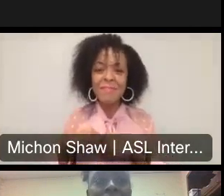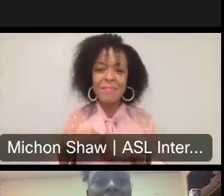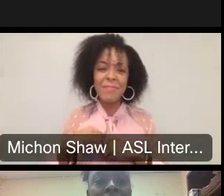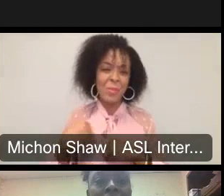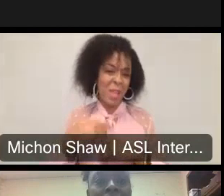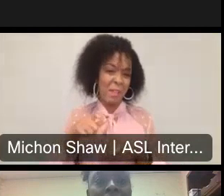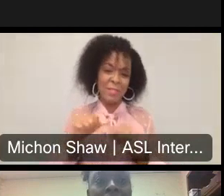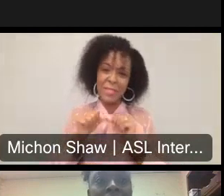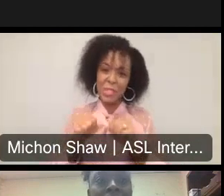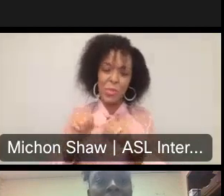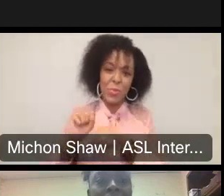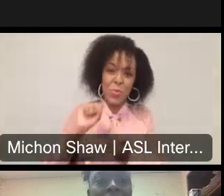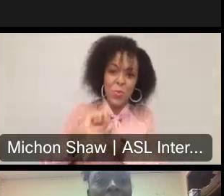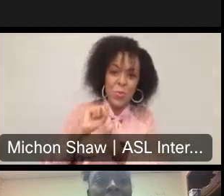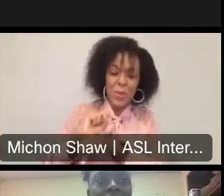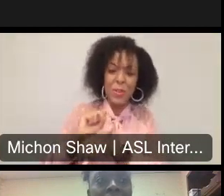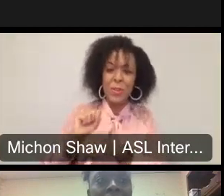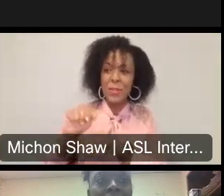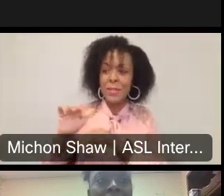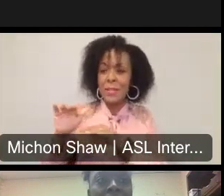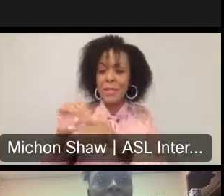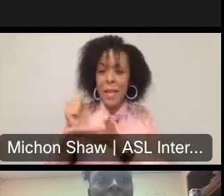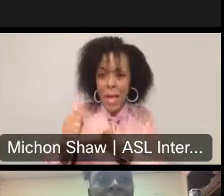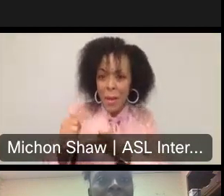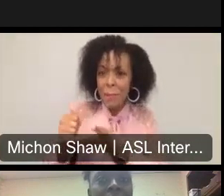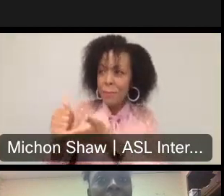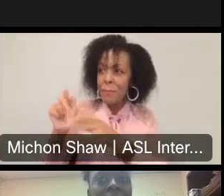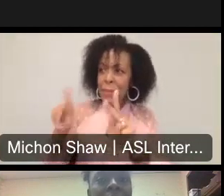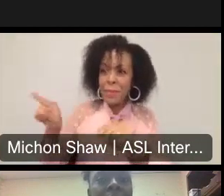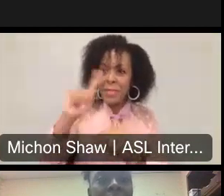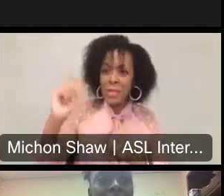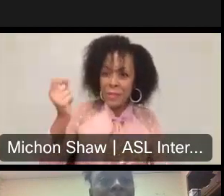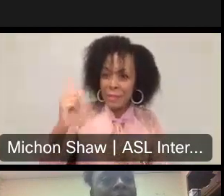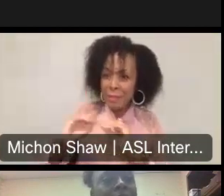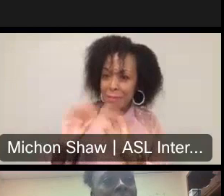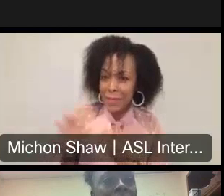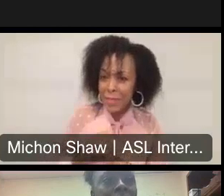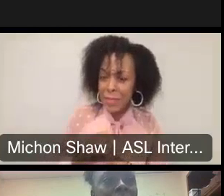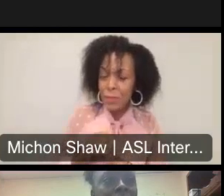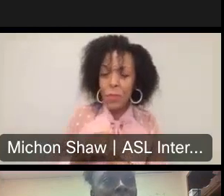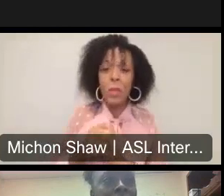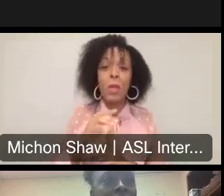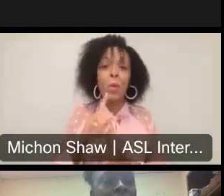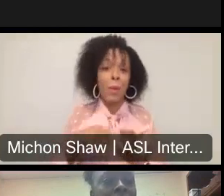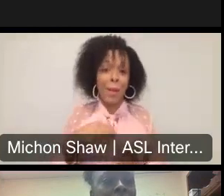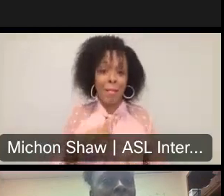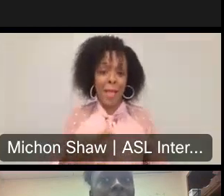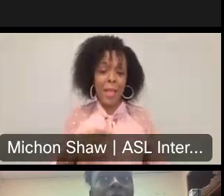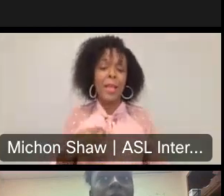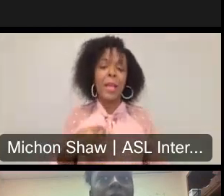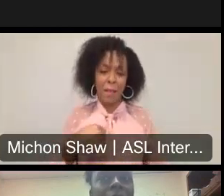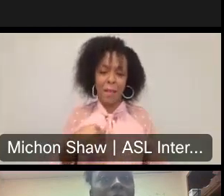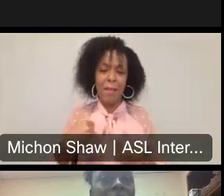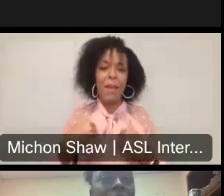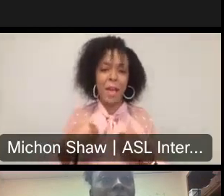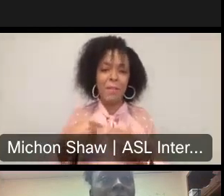working on getting people to understand it. And the good thing I like is that I'm downtown Greensboro at the beauty school. So we